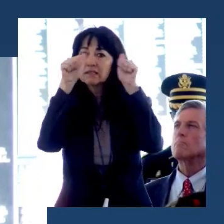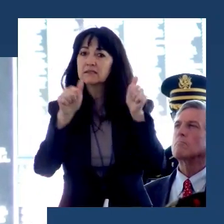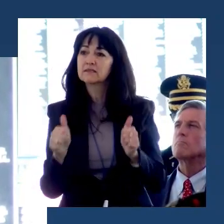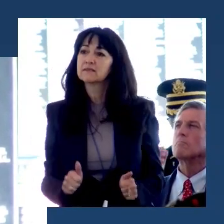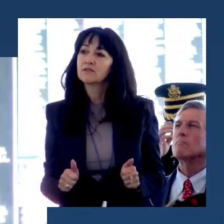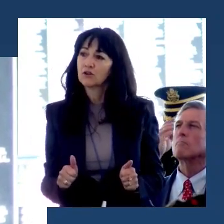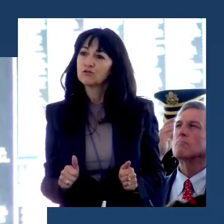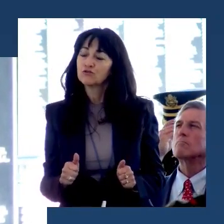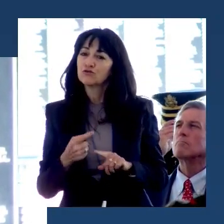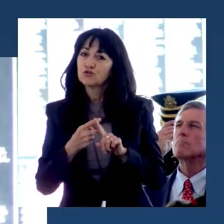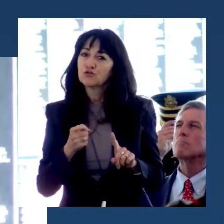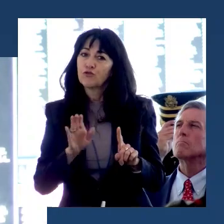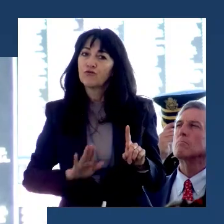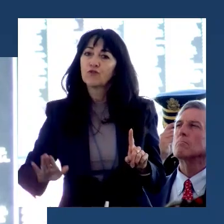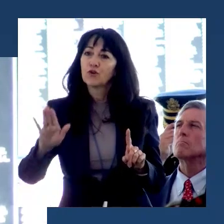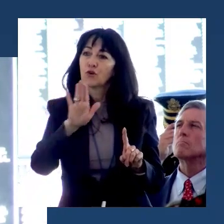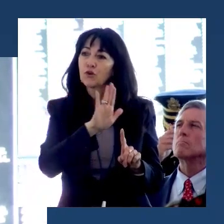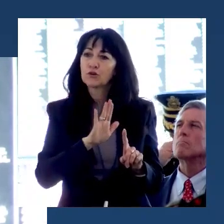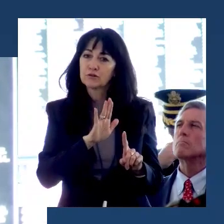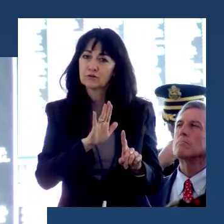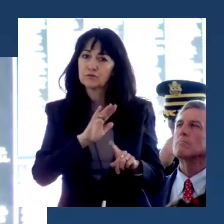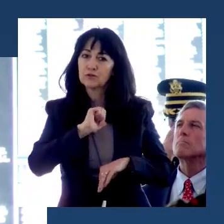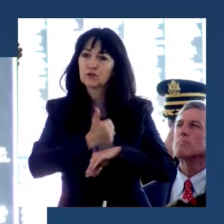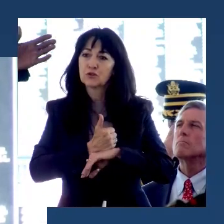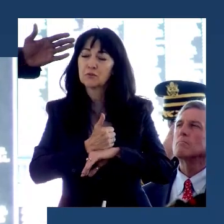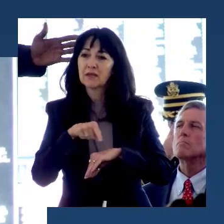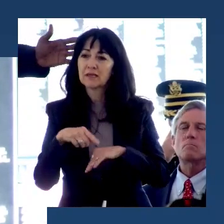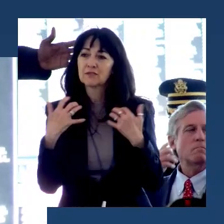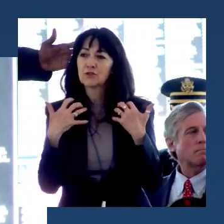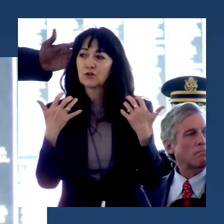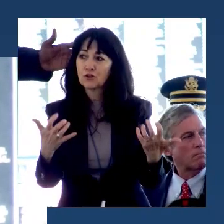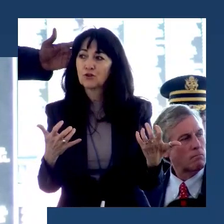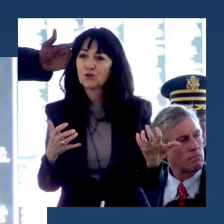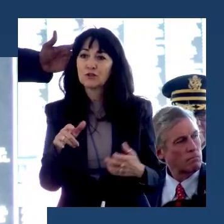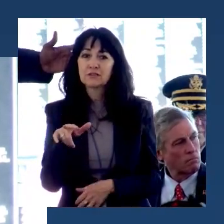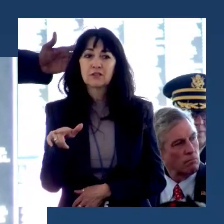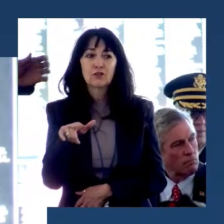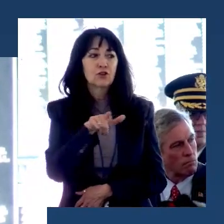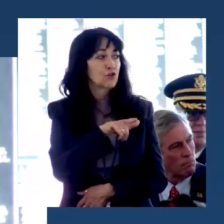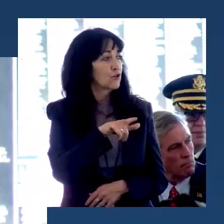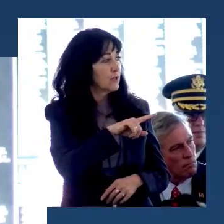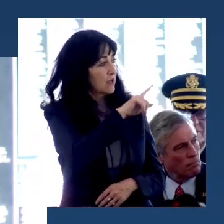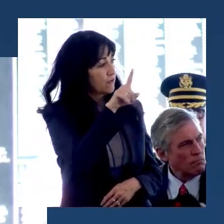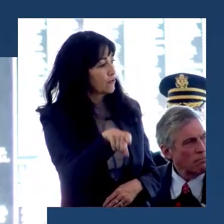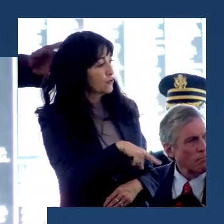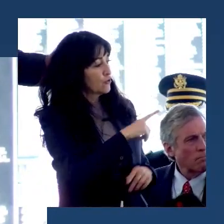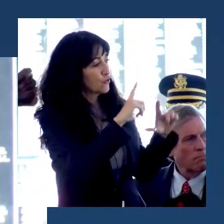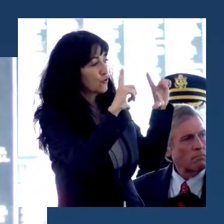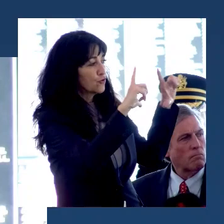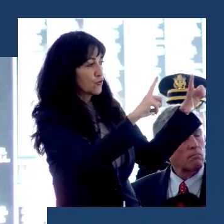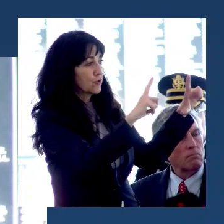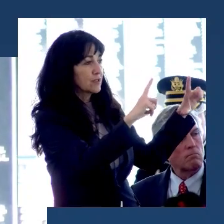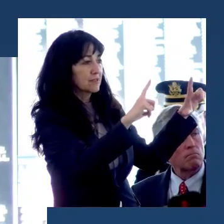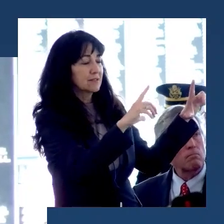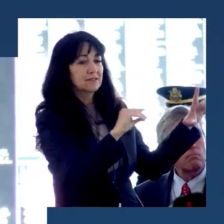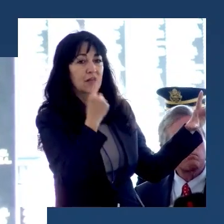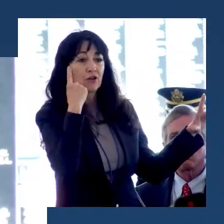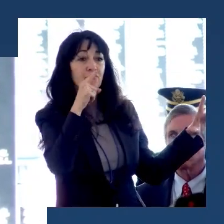rendered from your place in the audience. To my left is the wreath, and for the audience, it's to the